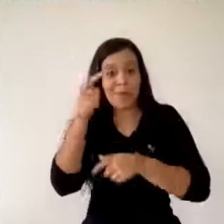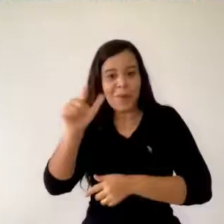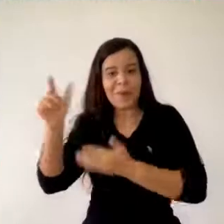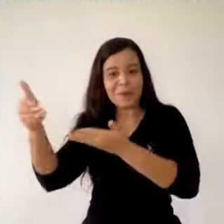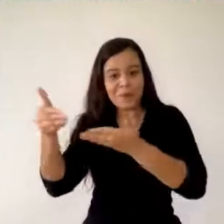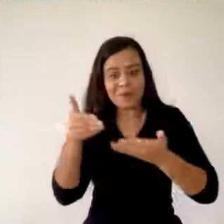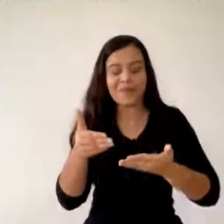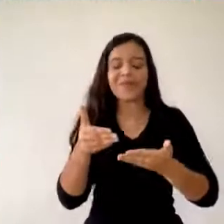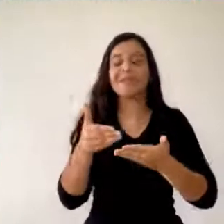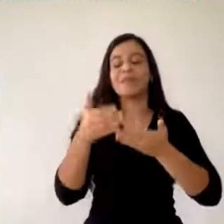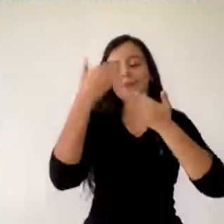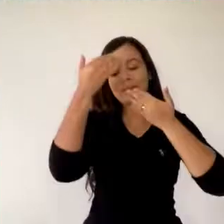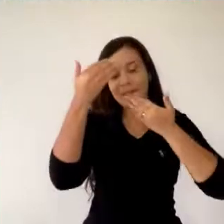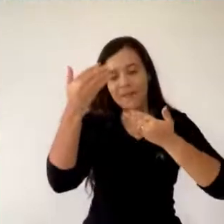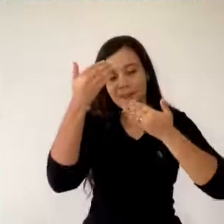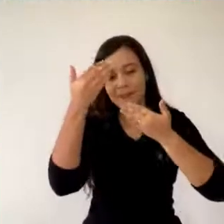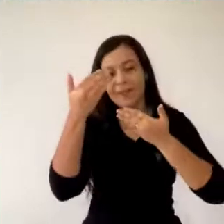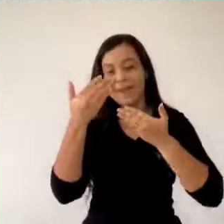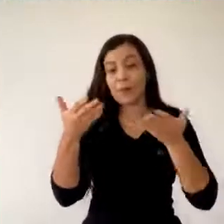Ganzaroli,